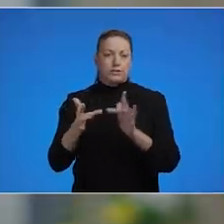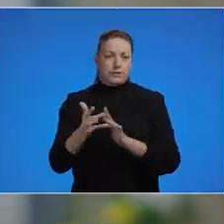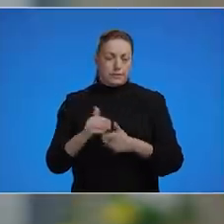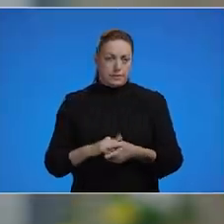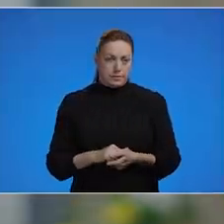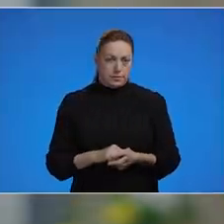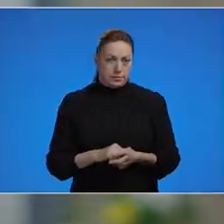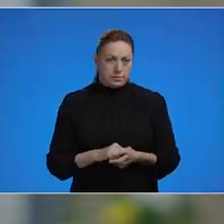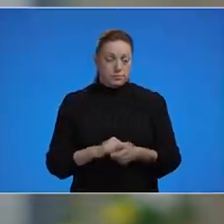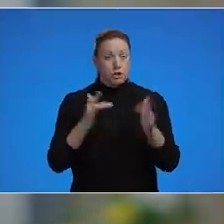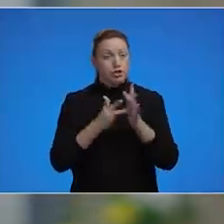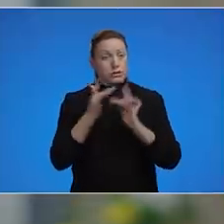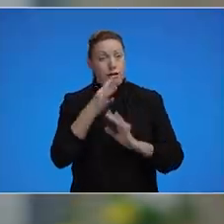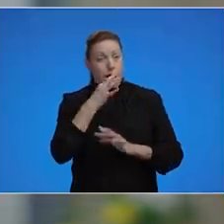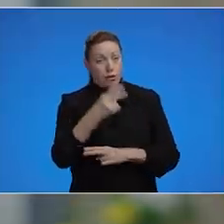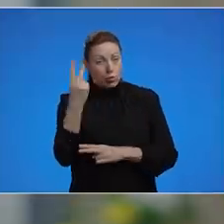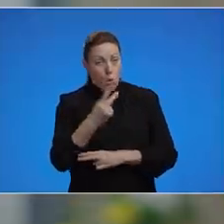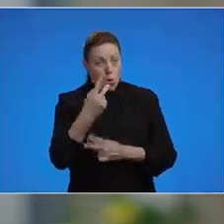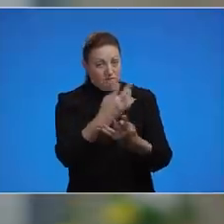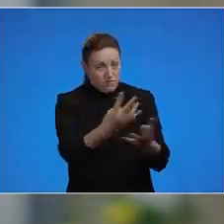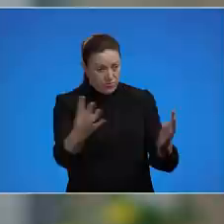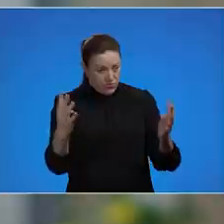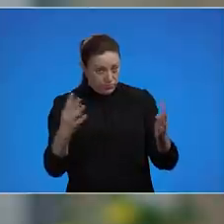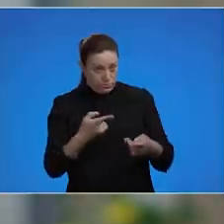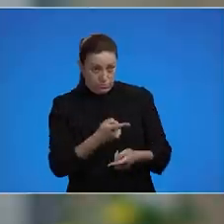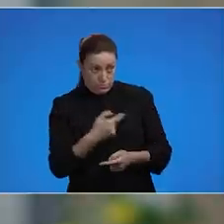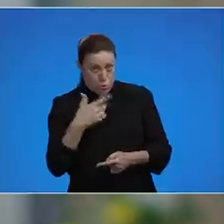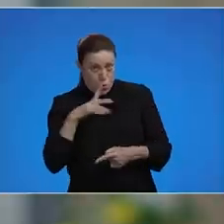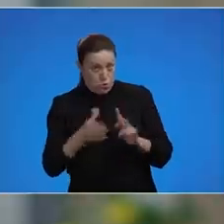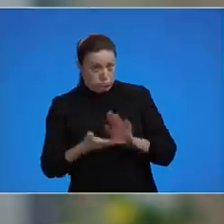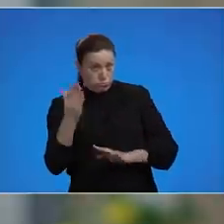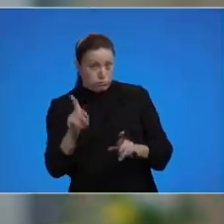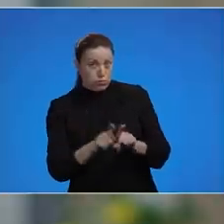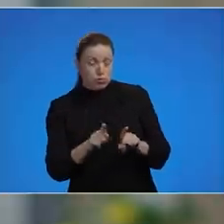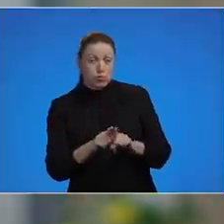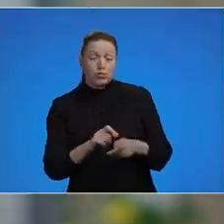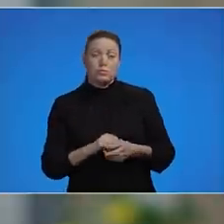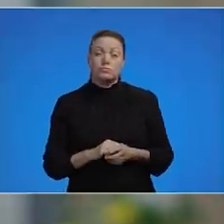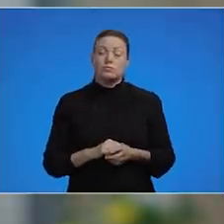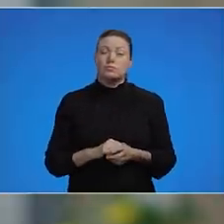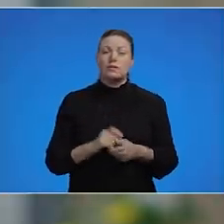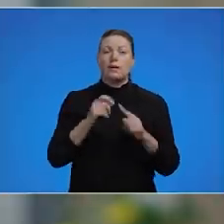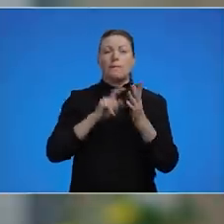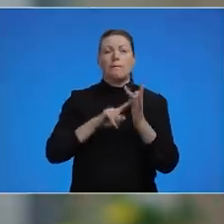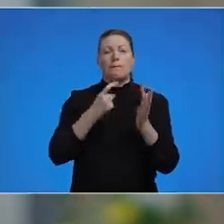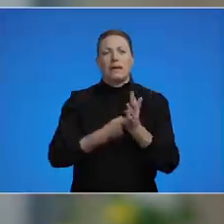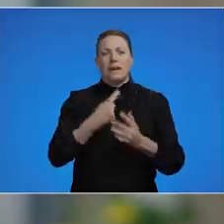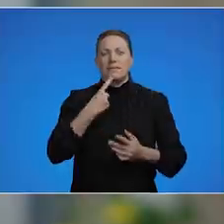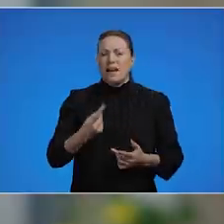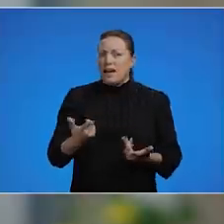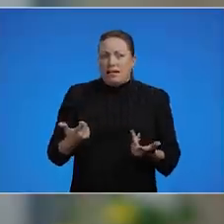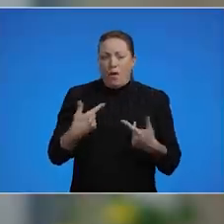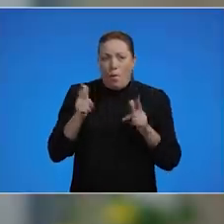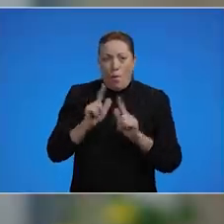12, "What about you? Do you want to go away too?" Simon Peter answered,